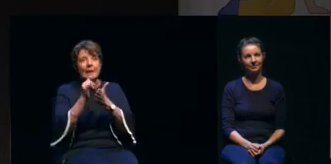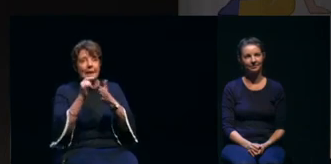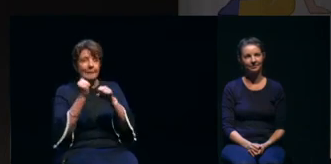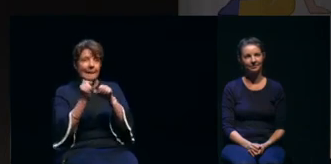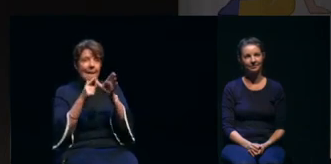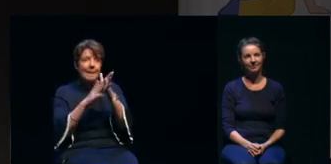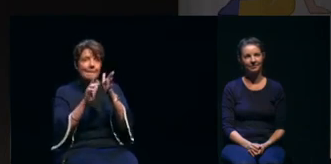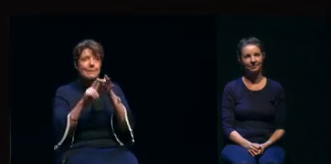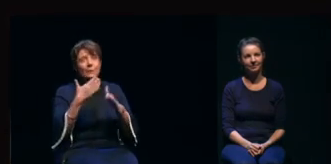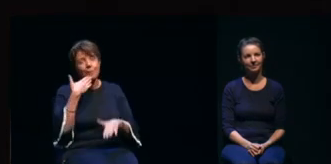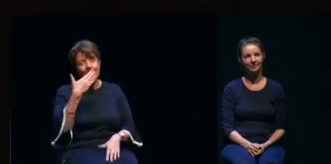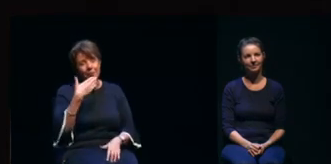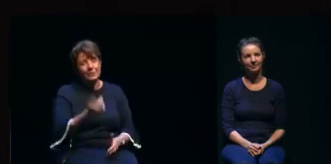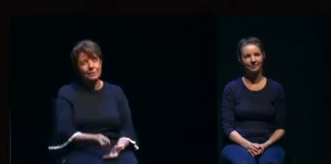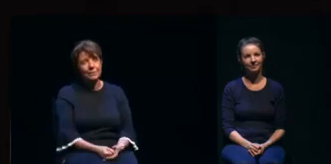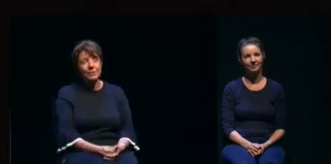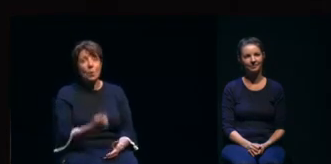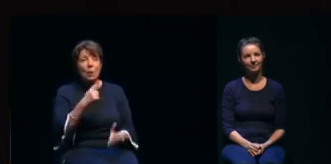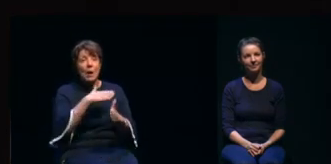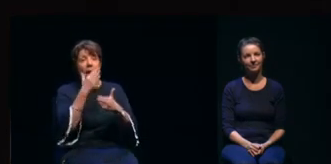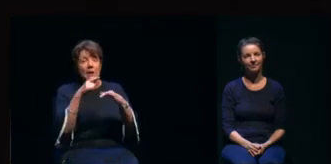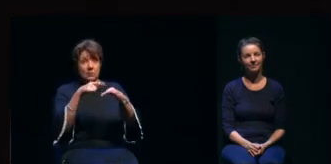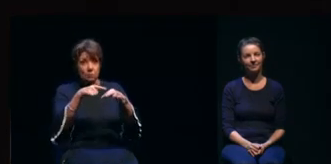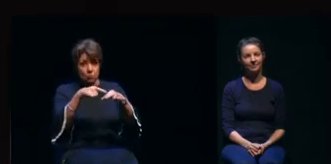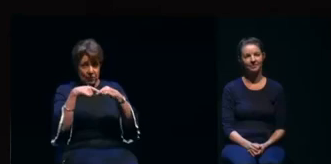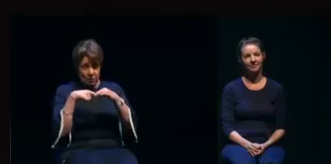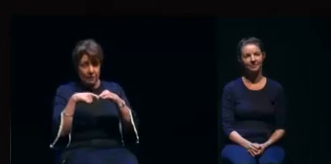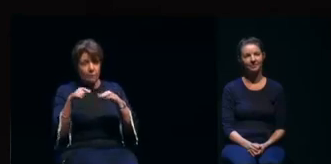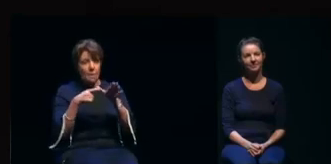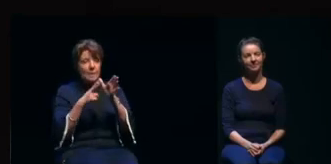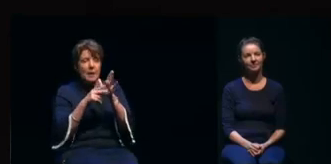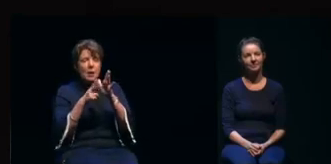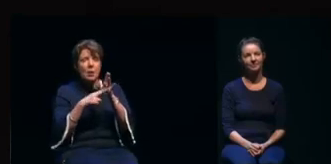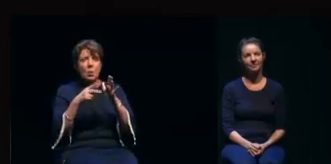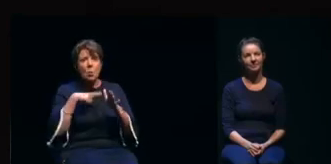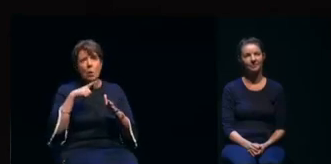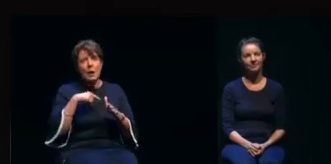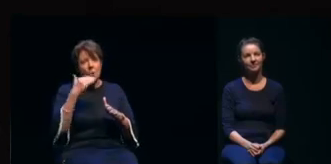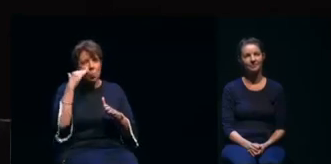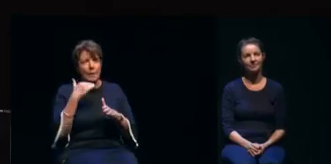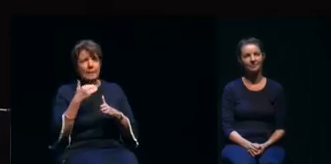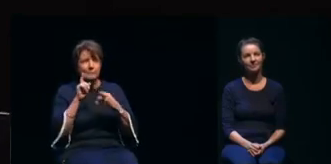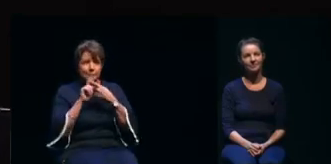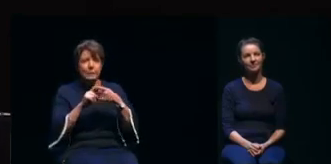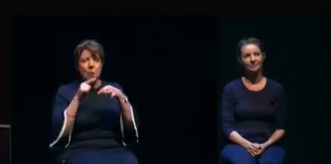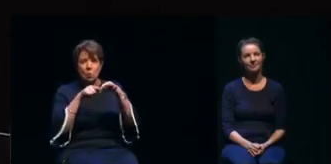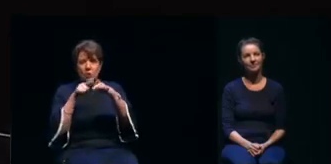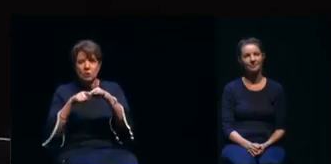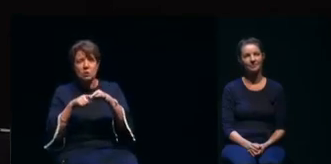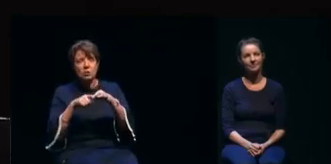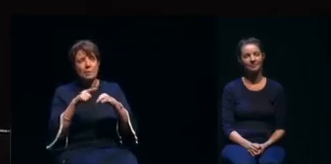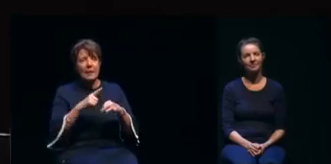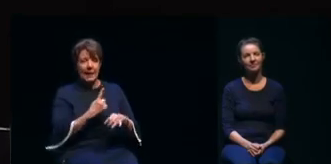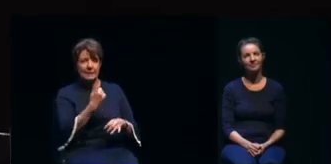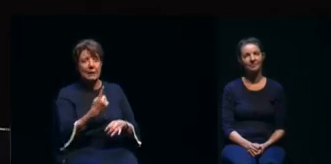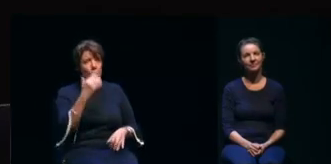much. One last question from Anonymous. Why do women consistently question my choice to be a single woman